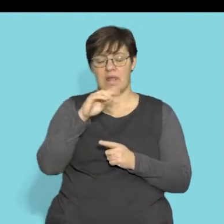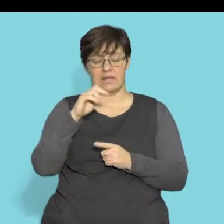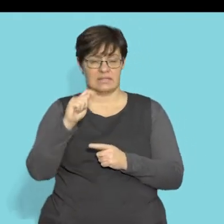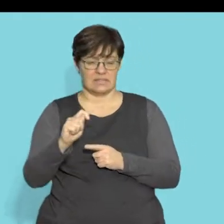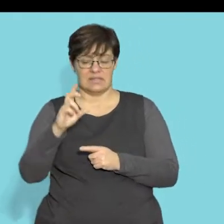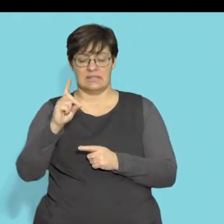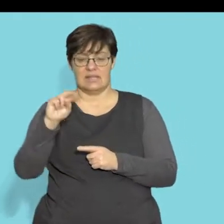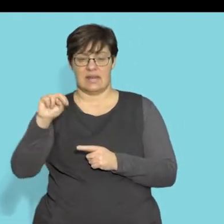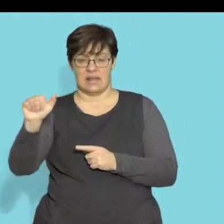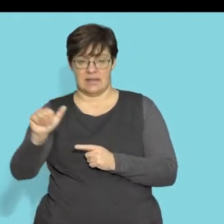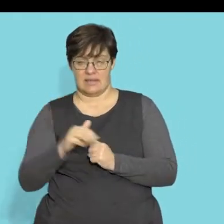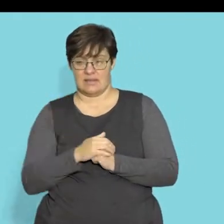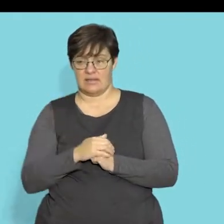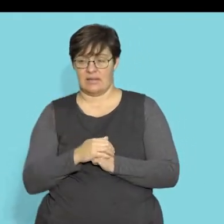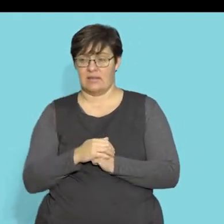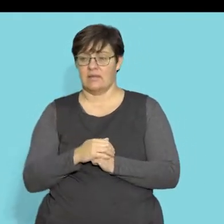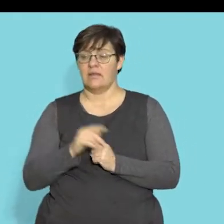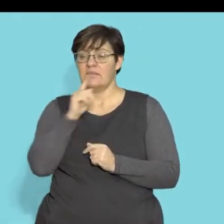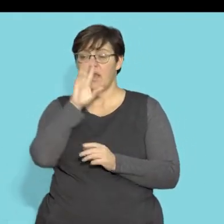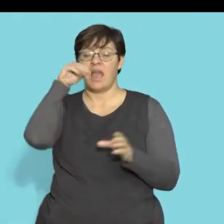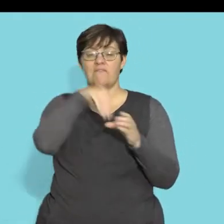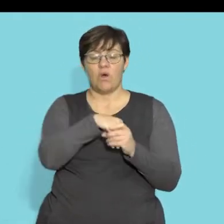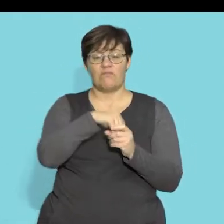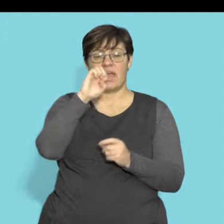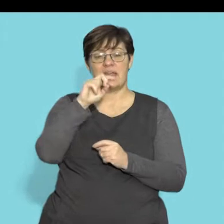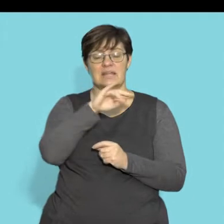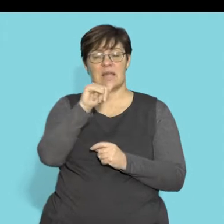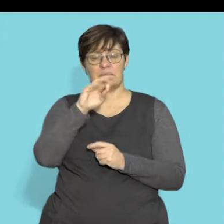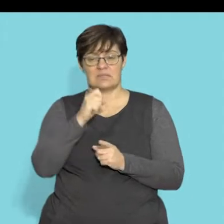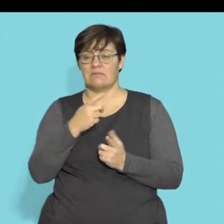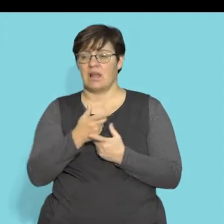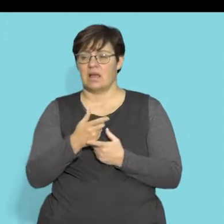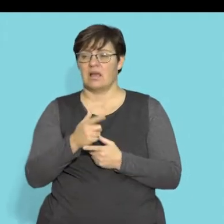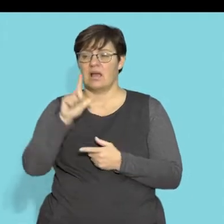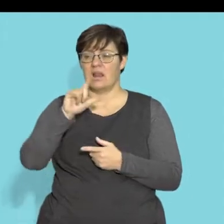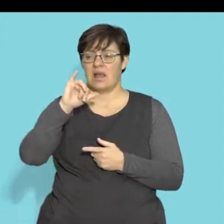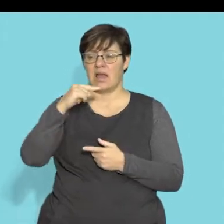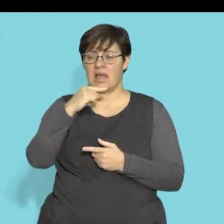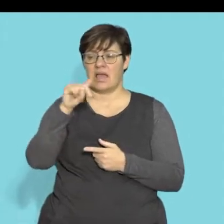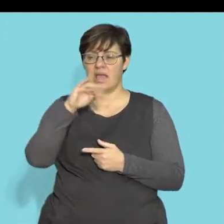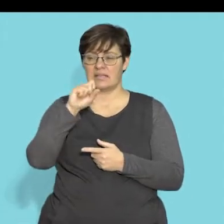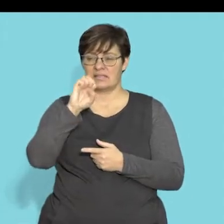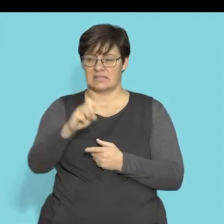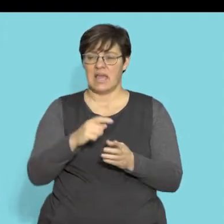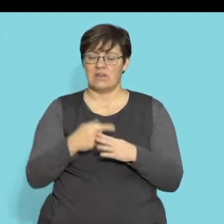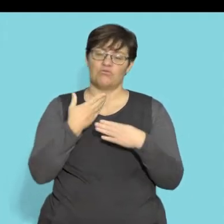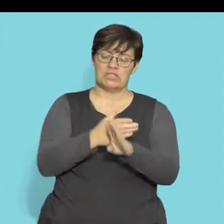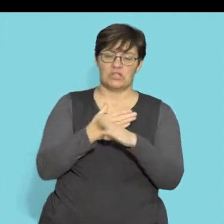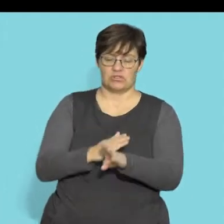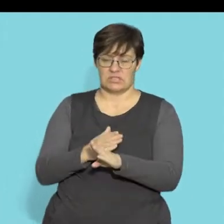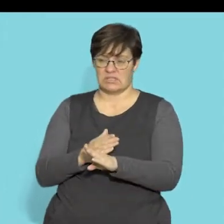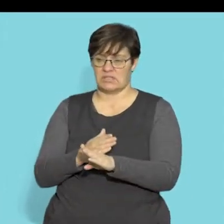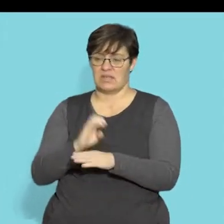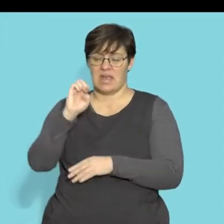DNA. There are enzymes that are involved in the process, such as ligase and a host of restriction enzymes. And these